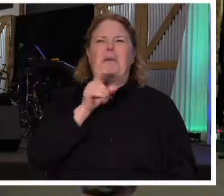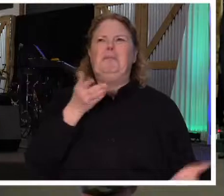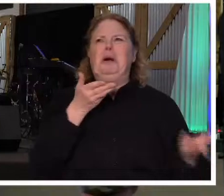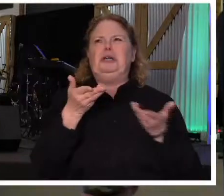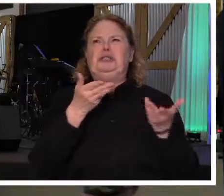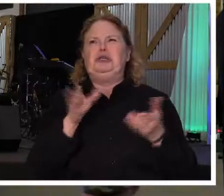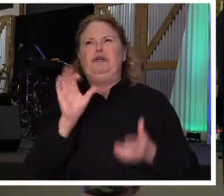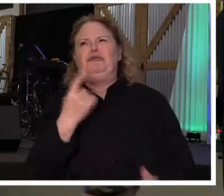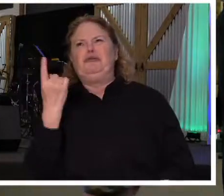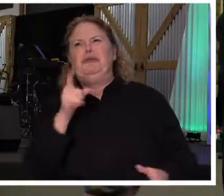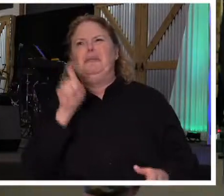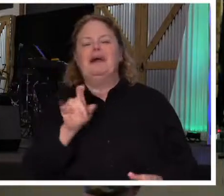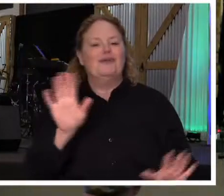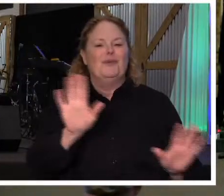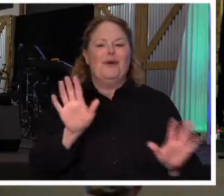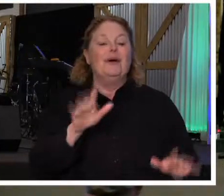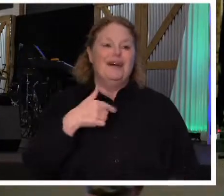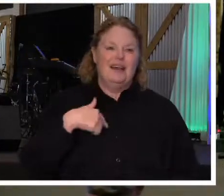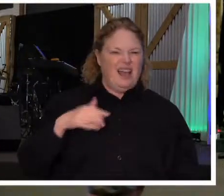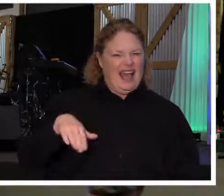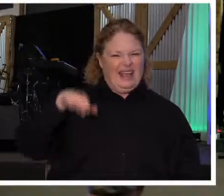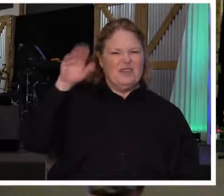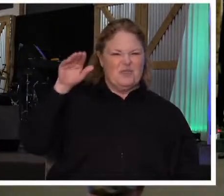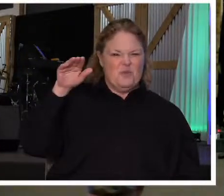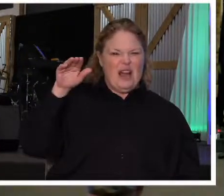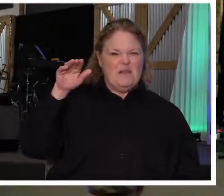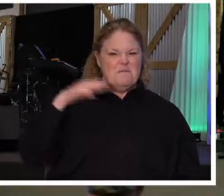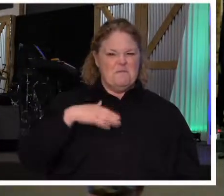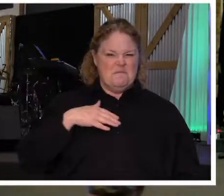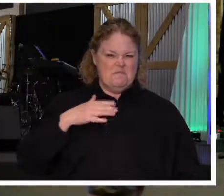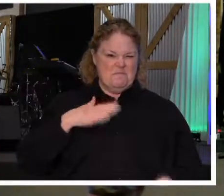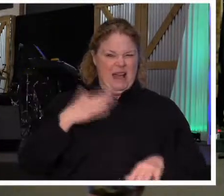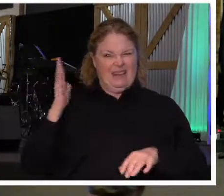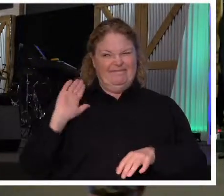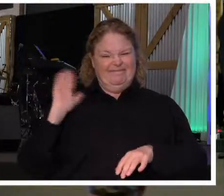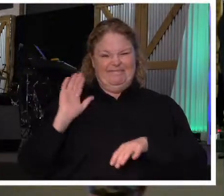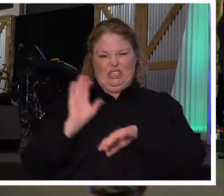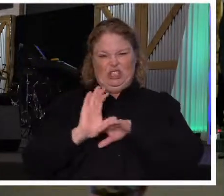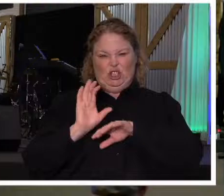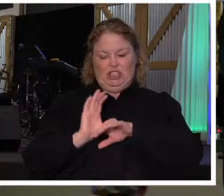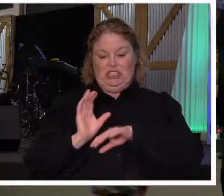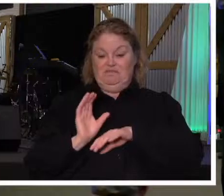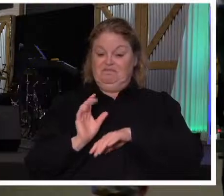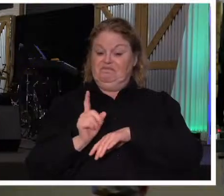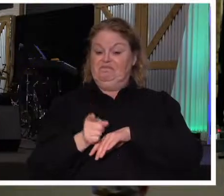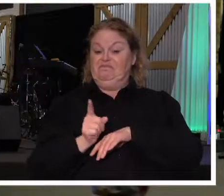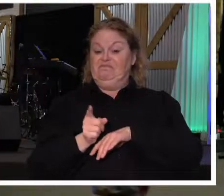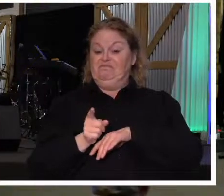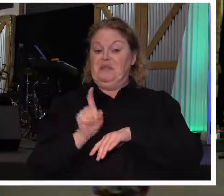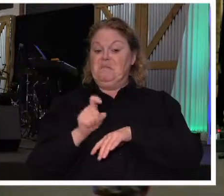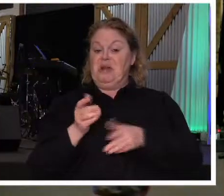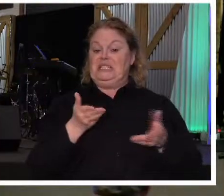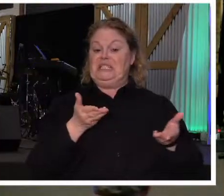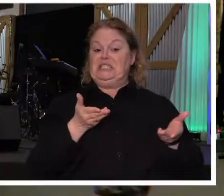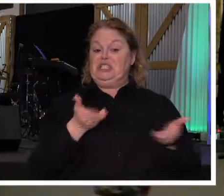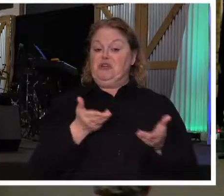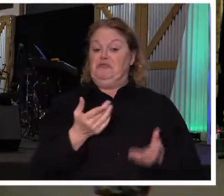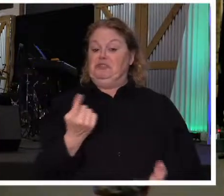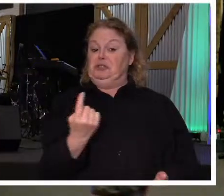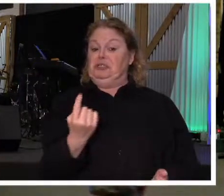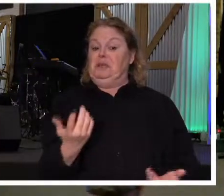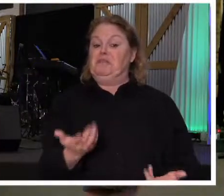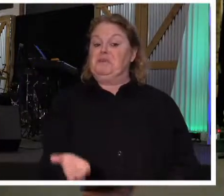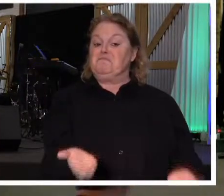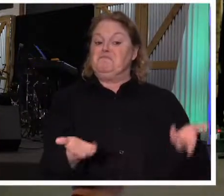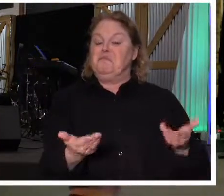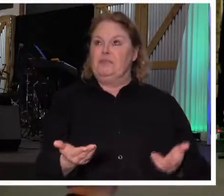know, I kind of grew up in that kind of society where, you know, I don't need to say anymore.